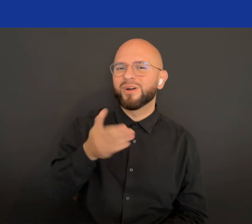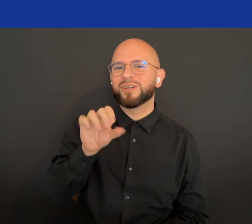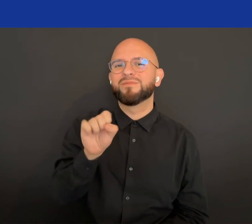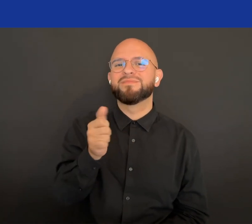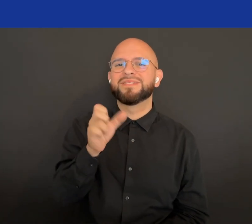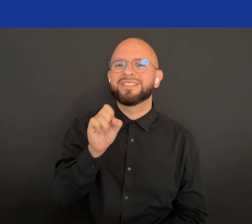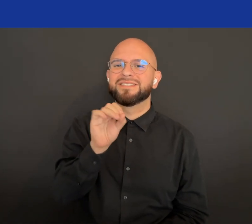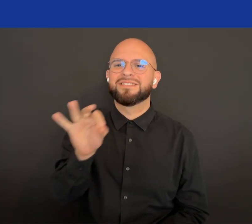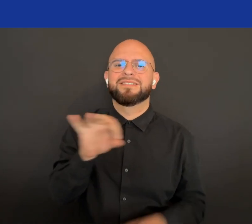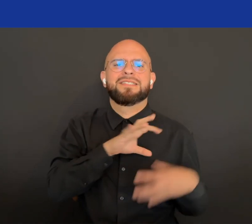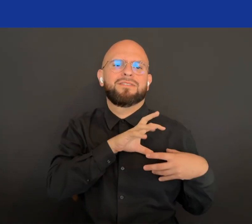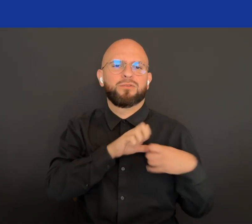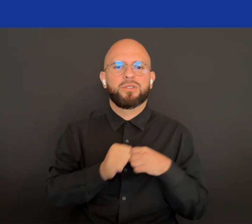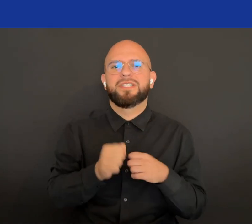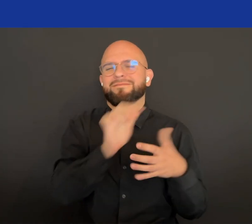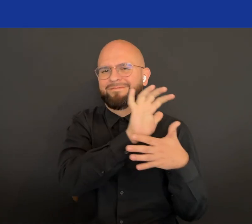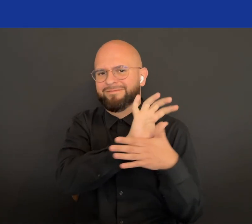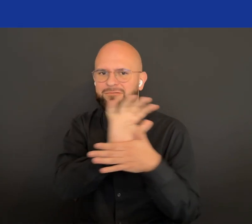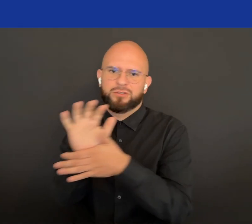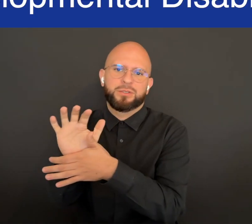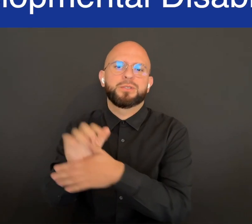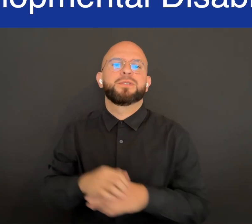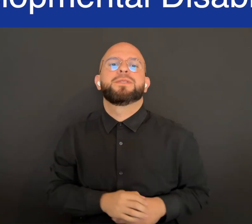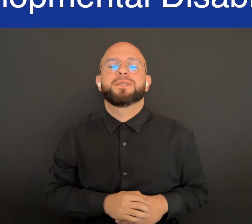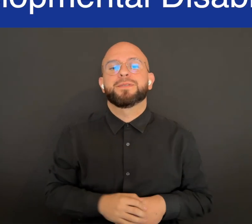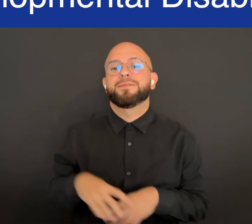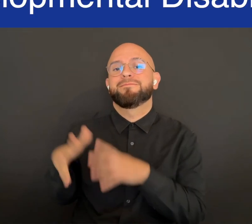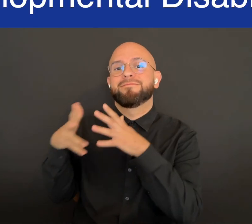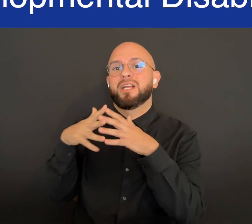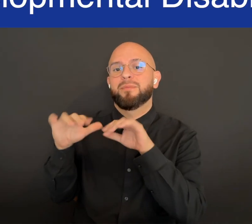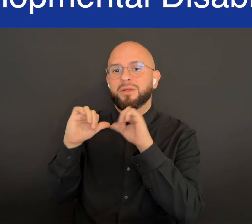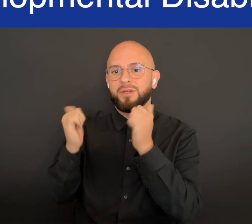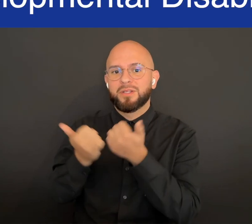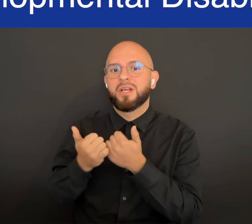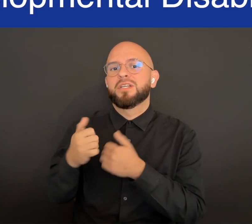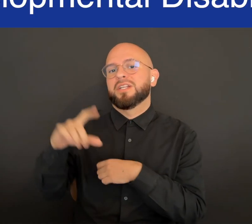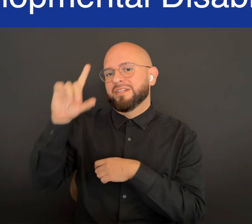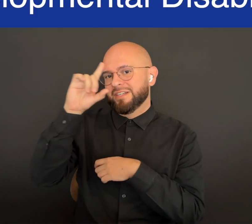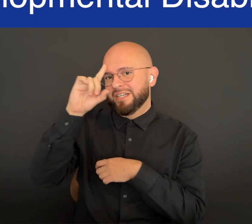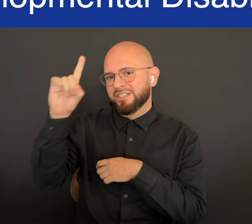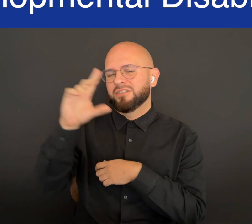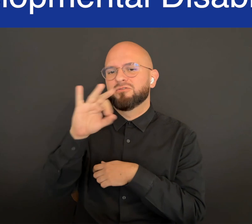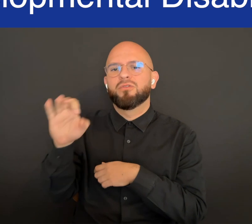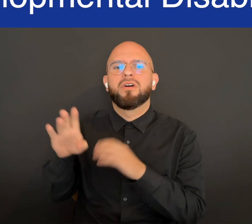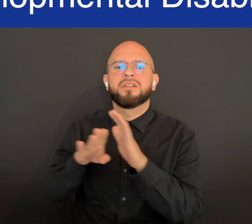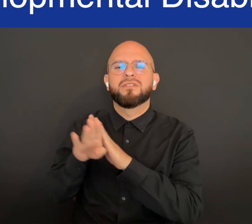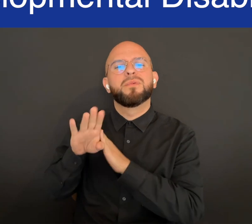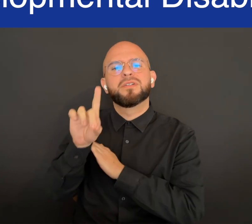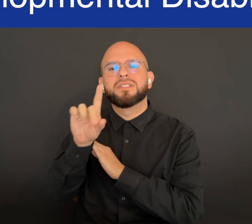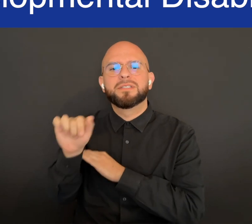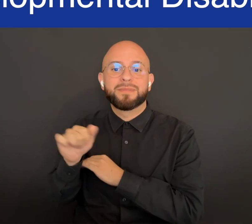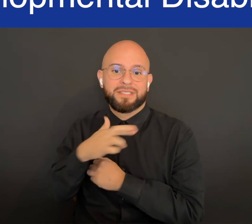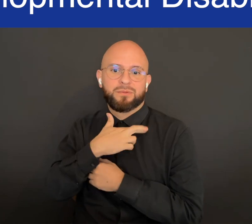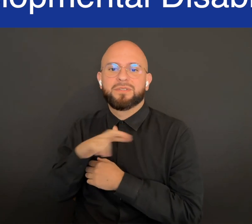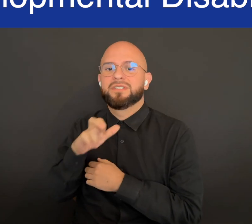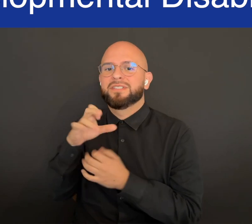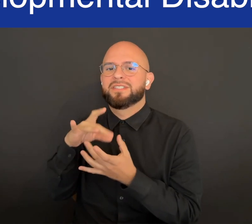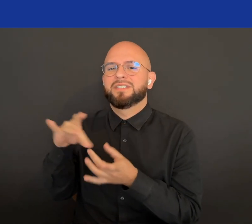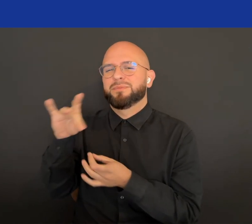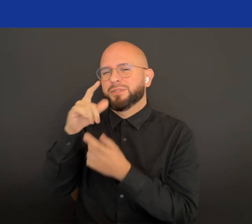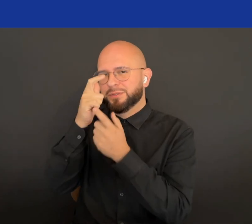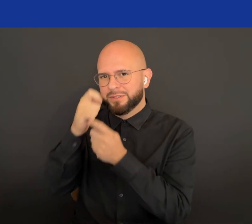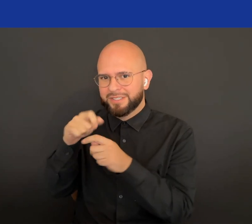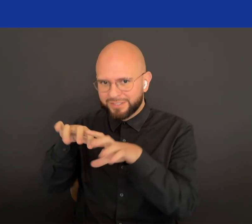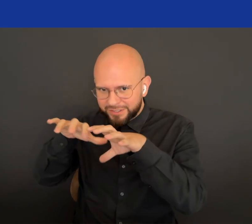Welcome to the Seasons of Grief video series, brought to you by the American Association on Intellectual and Developmental